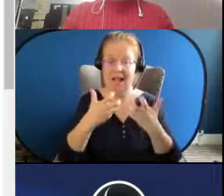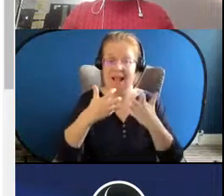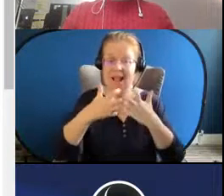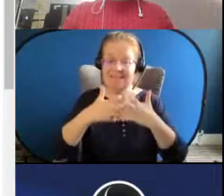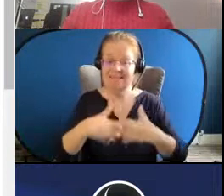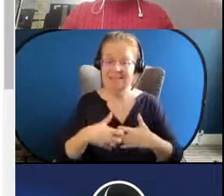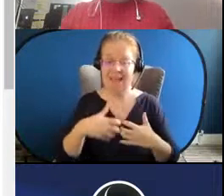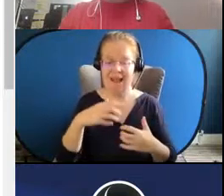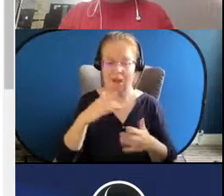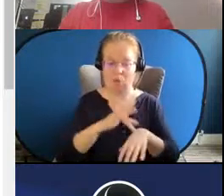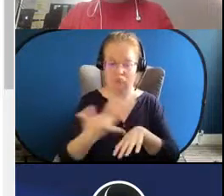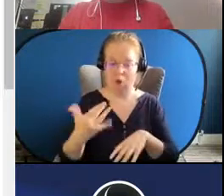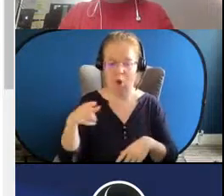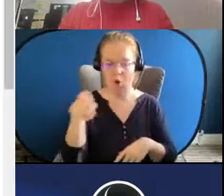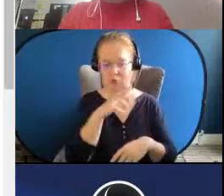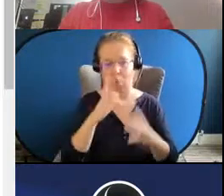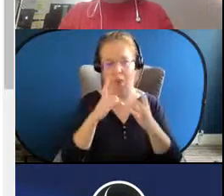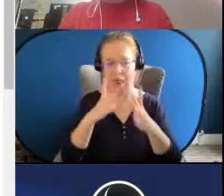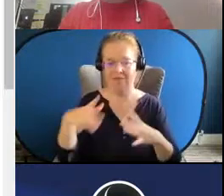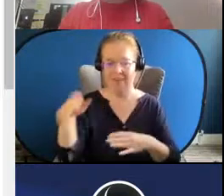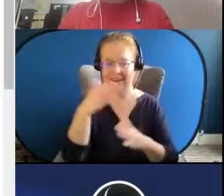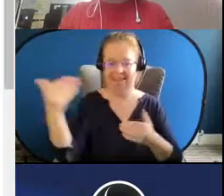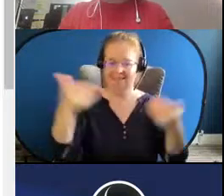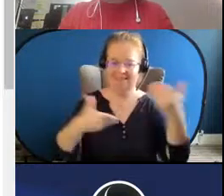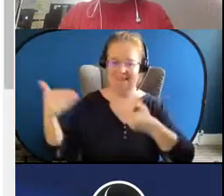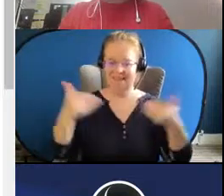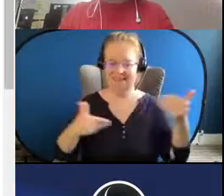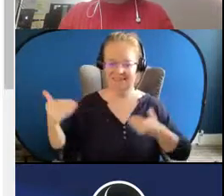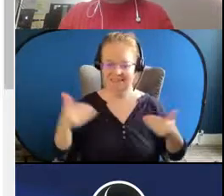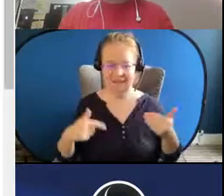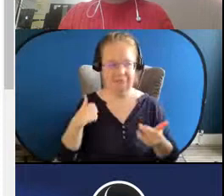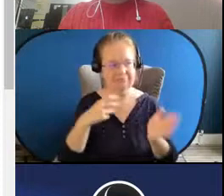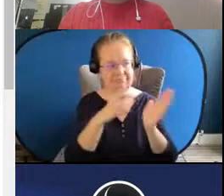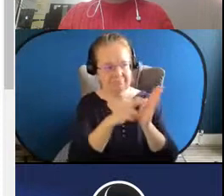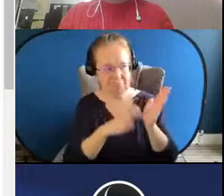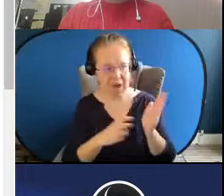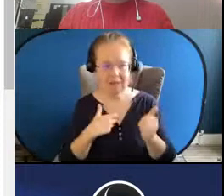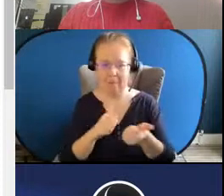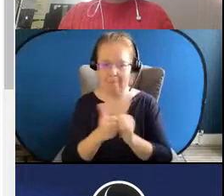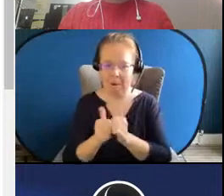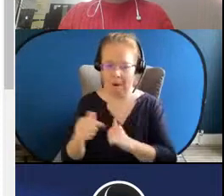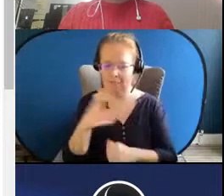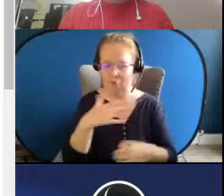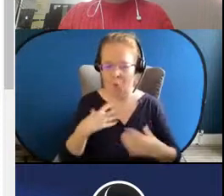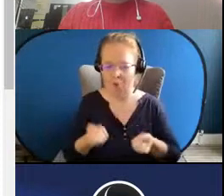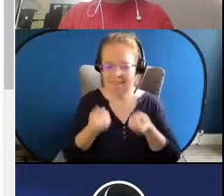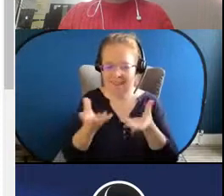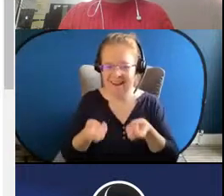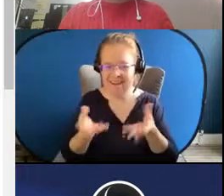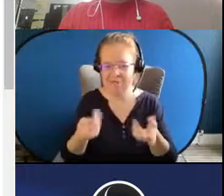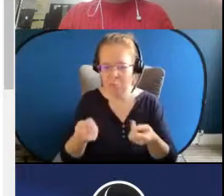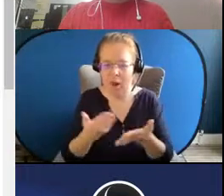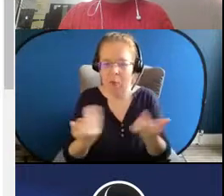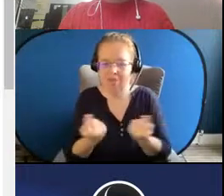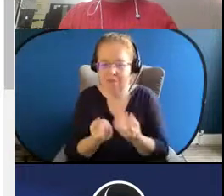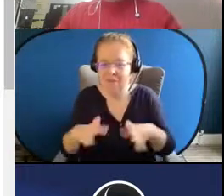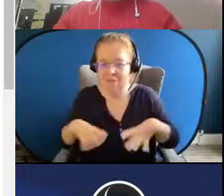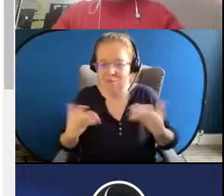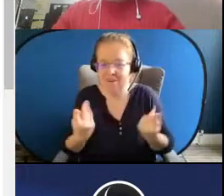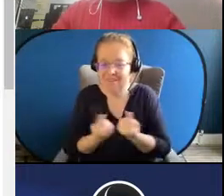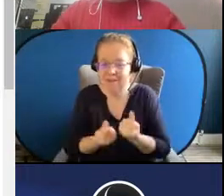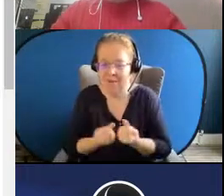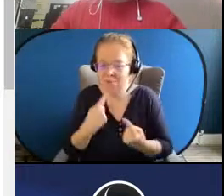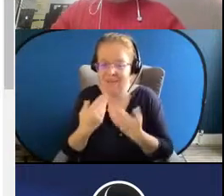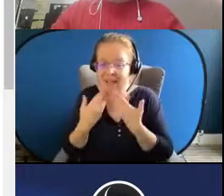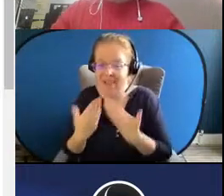swag for all you wonderful attendees. All our sponsors and partners want to give you lots of goodies to say thank you. And we scoured